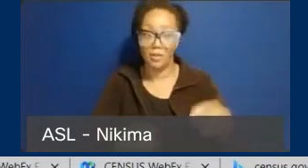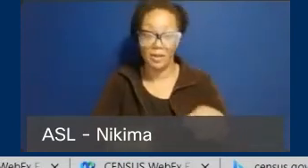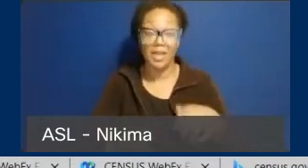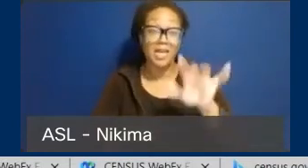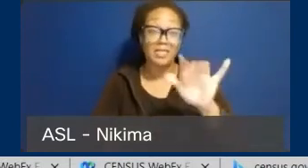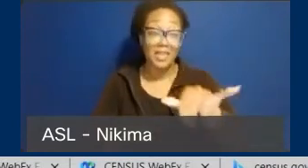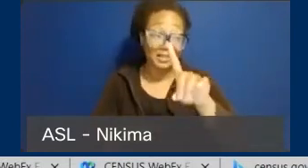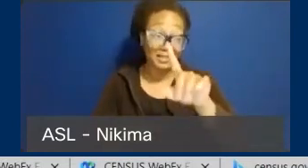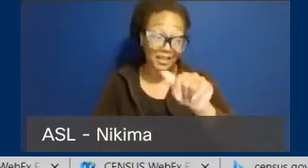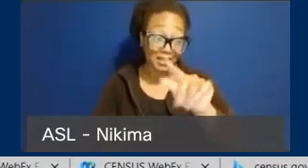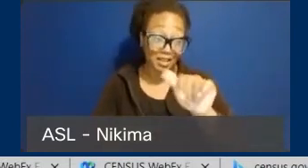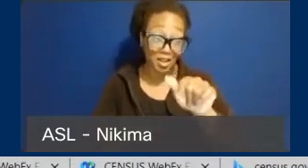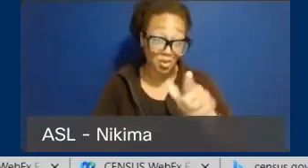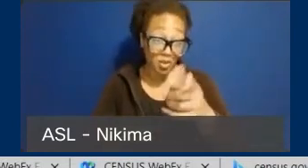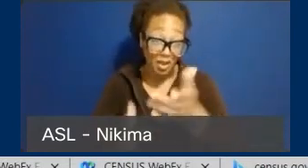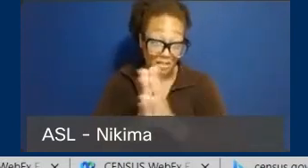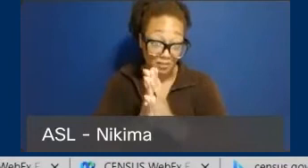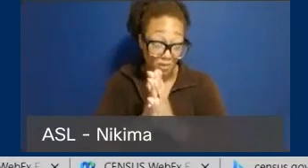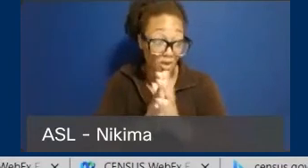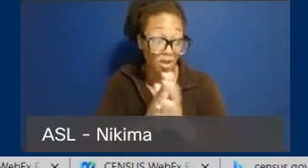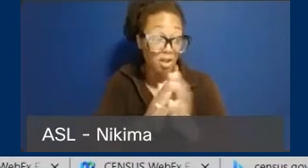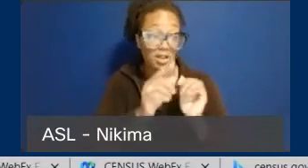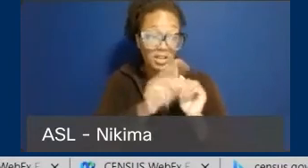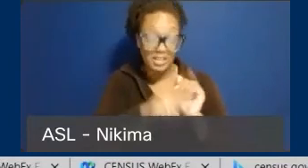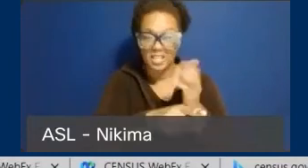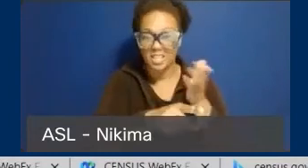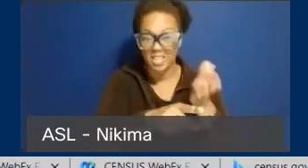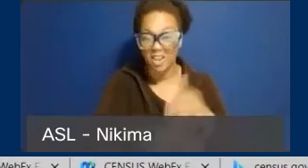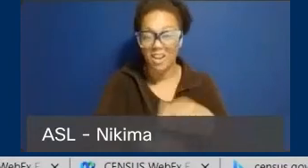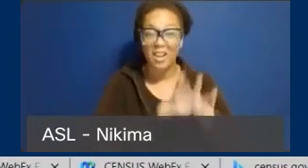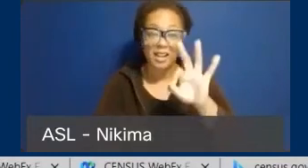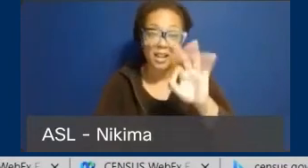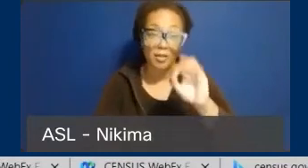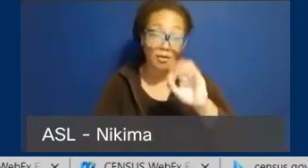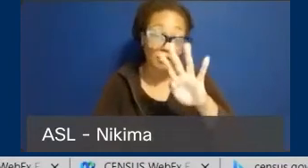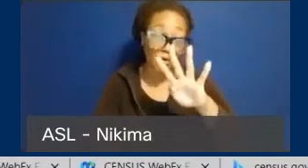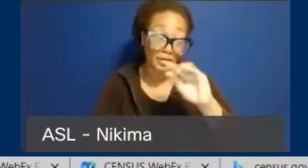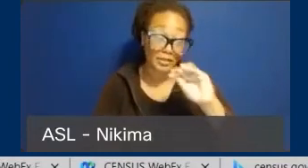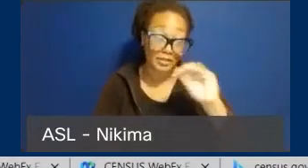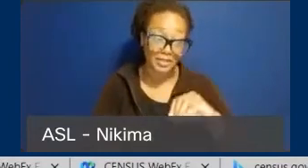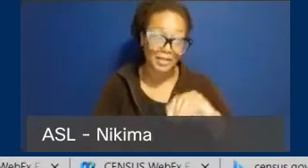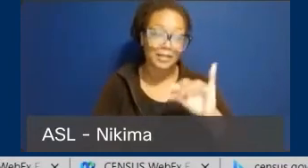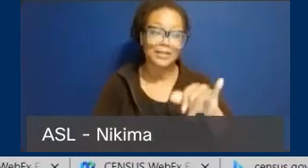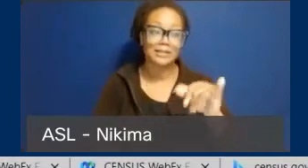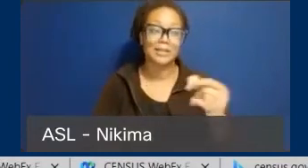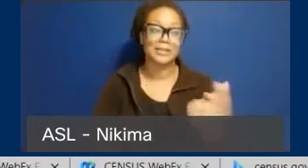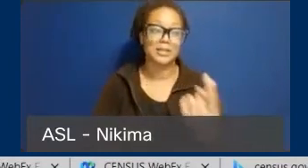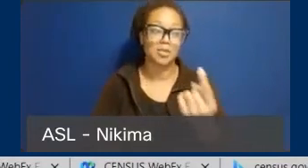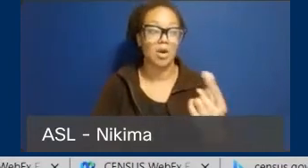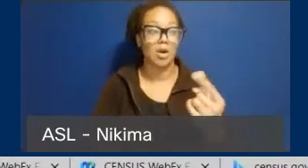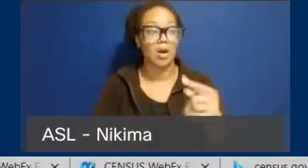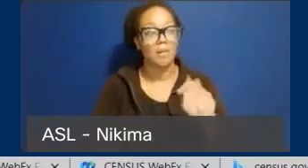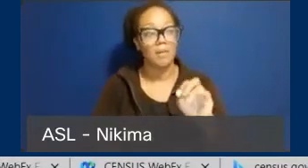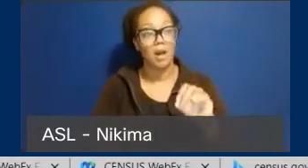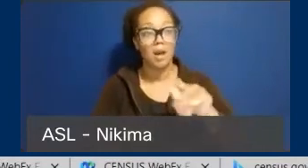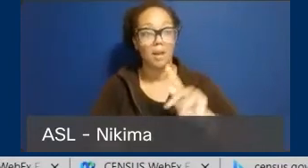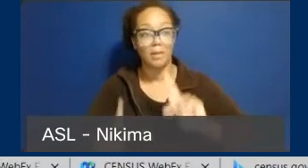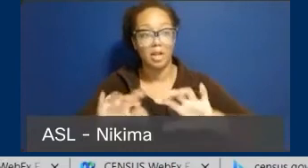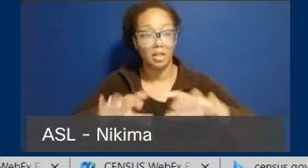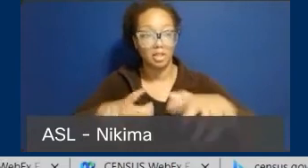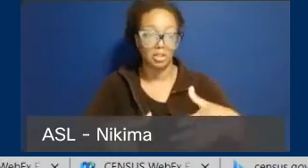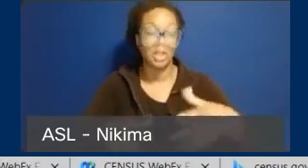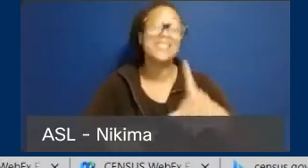it's 9.4% is the disabled population in Census Tract 1001, Fairfield County,